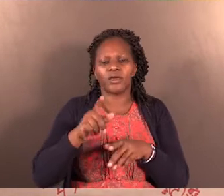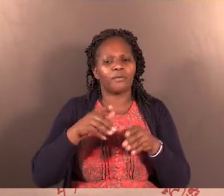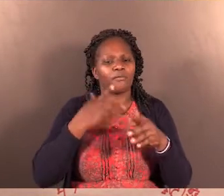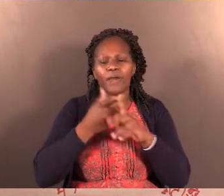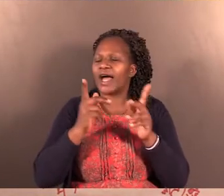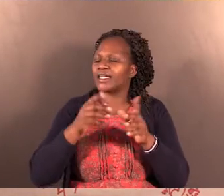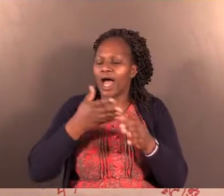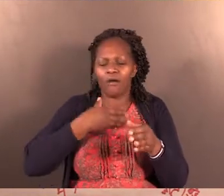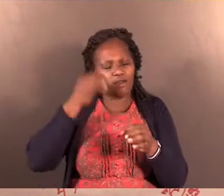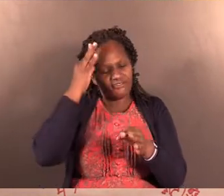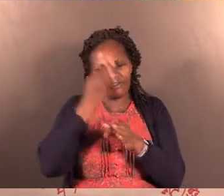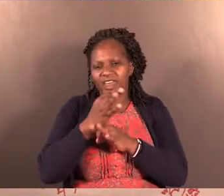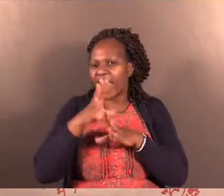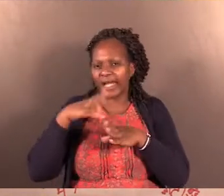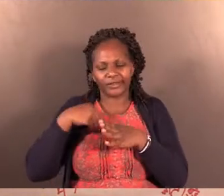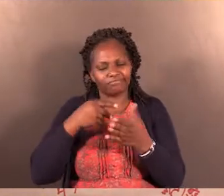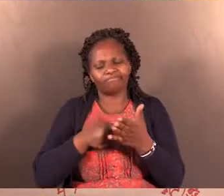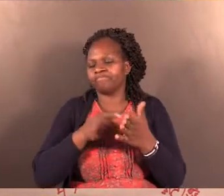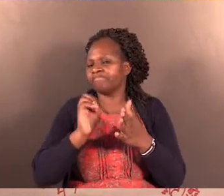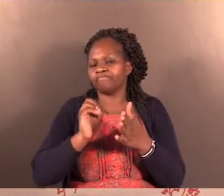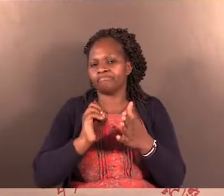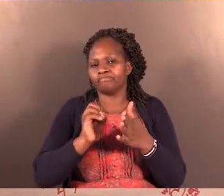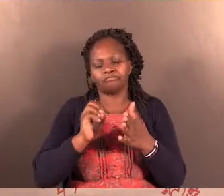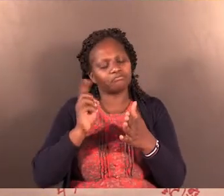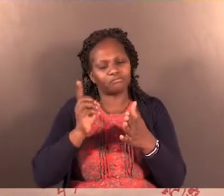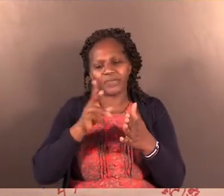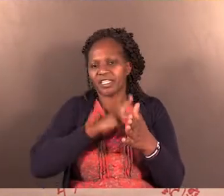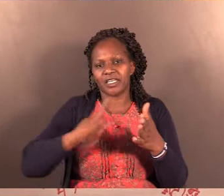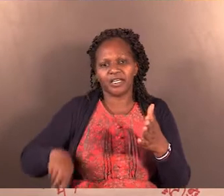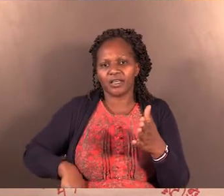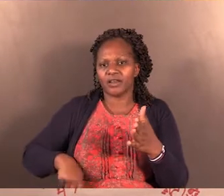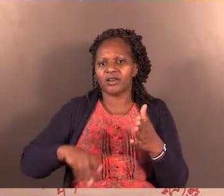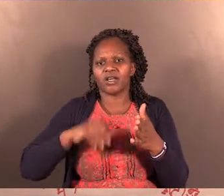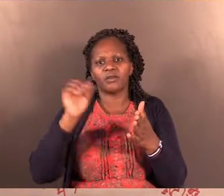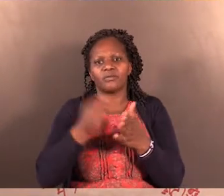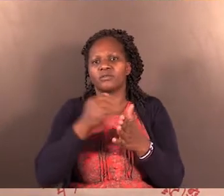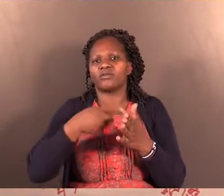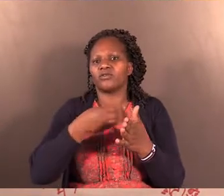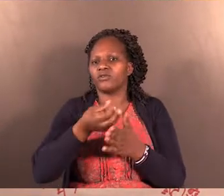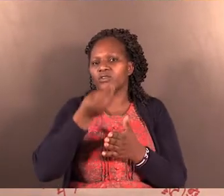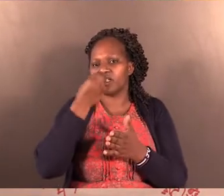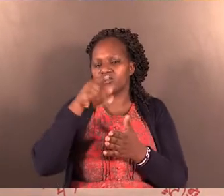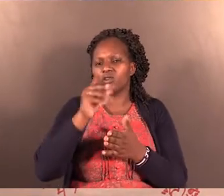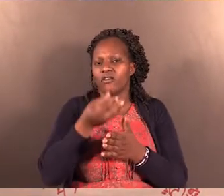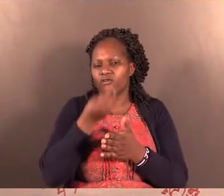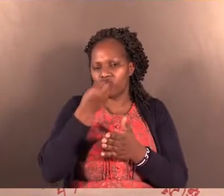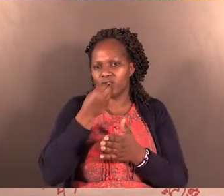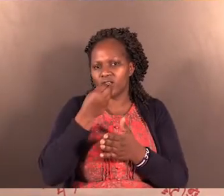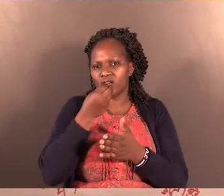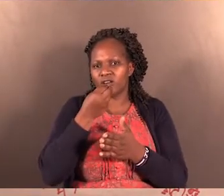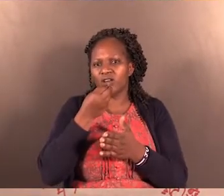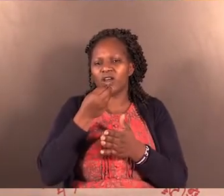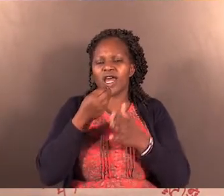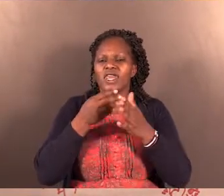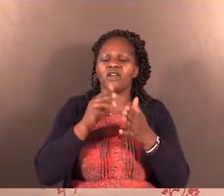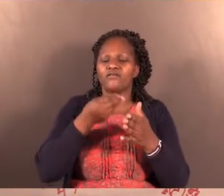goes against our faith. And so they said, King, we are not going to take your food. We are not going to